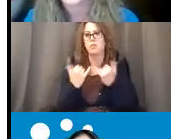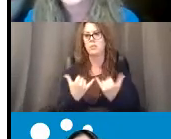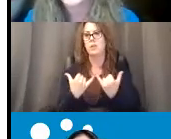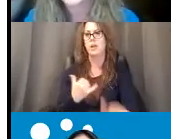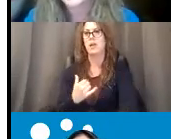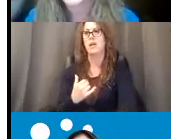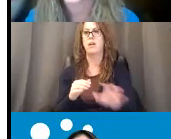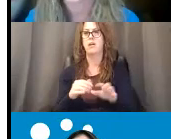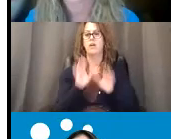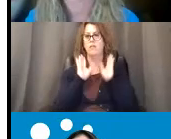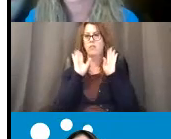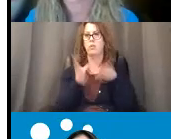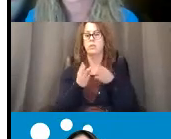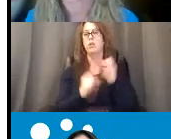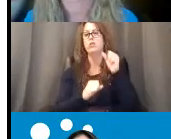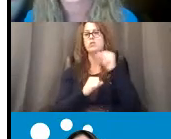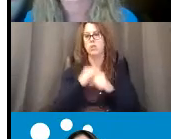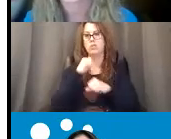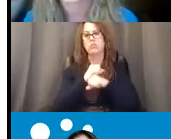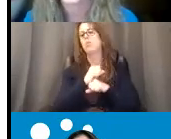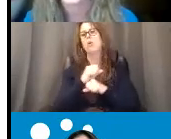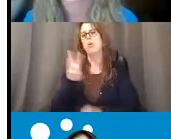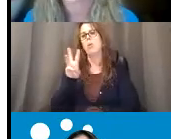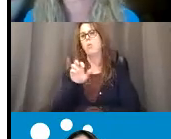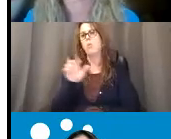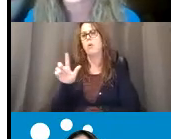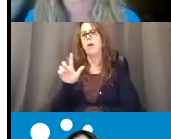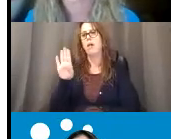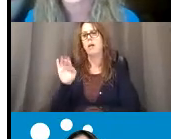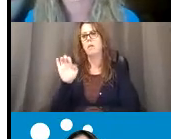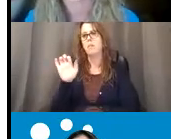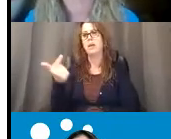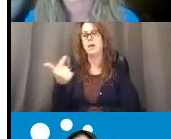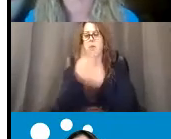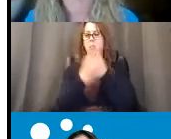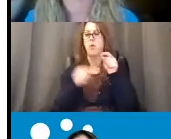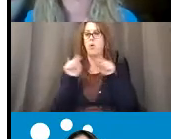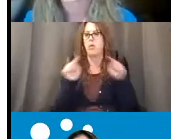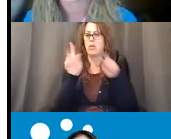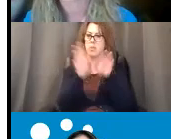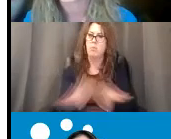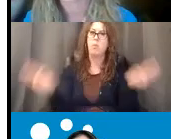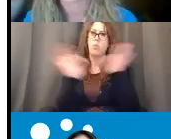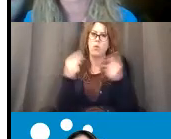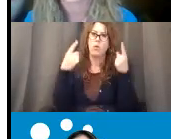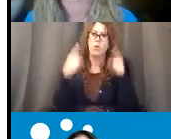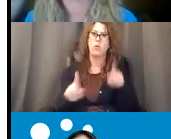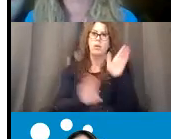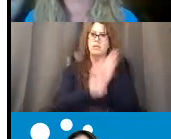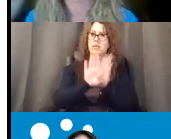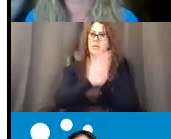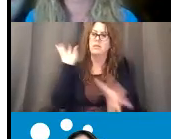structural well-being, and shared leadership will both be key when developing your comprehensive plans. Have a great